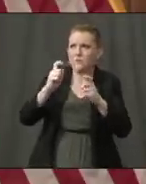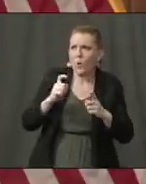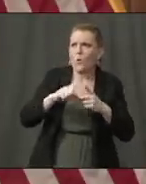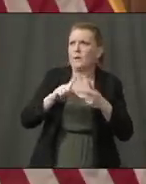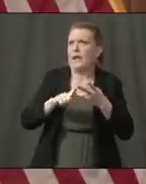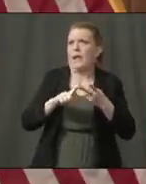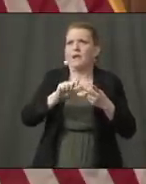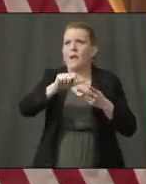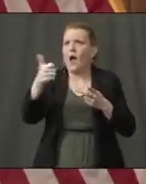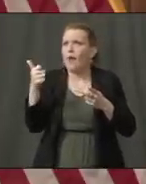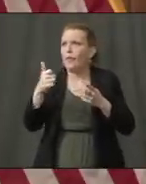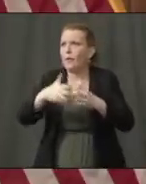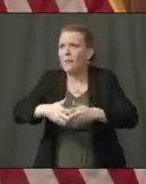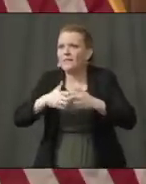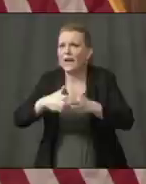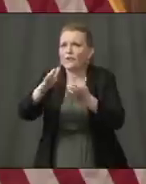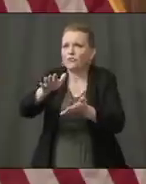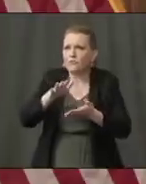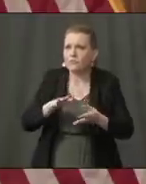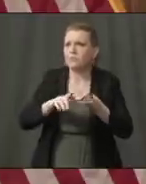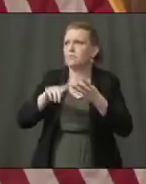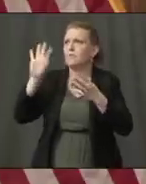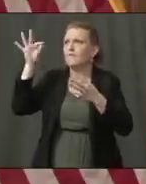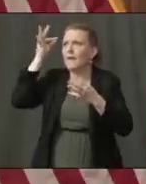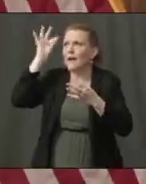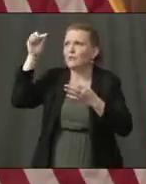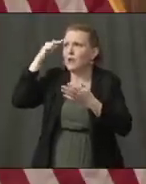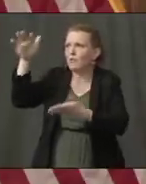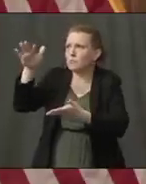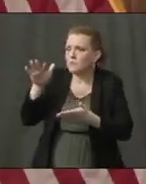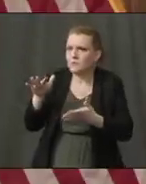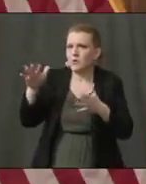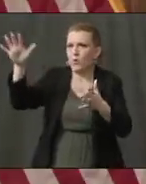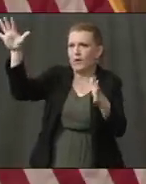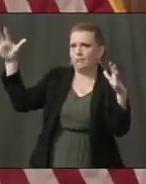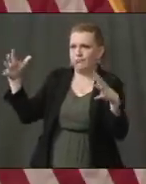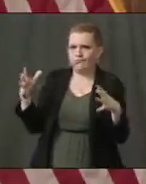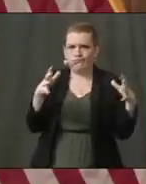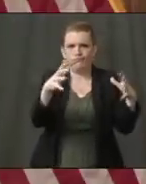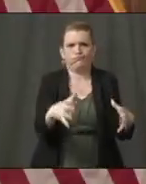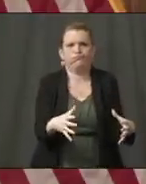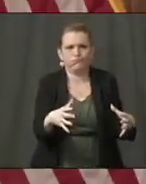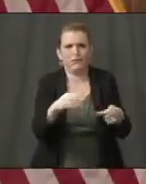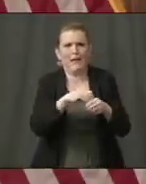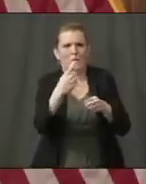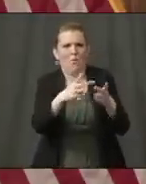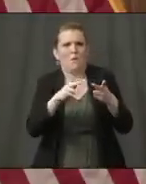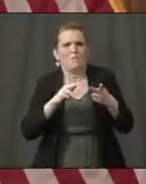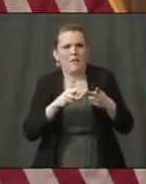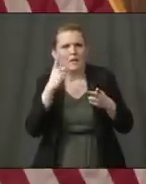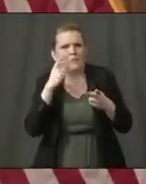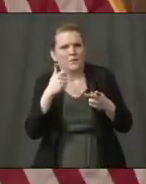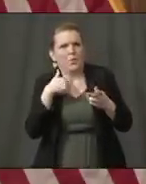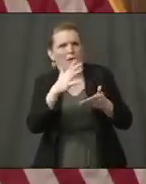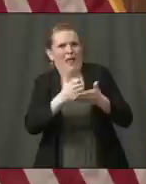other sources of PPE. So it's all of our inventory has been consolidated to make the delivery process as efficient as